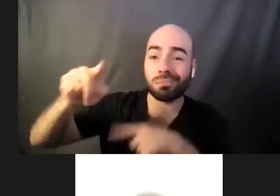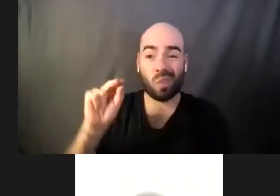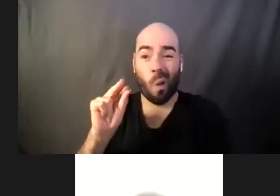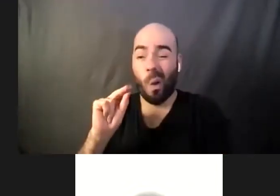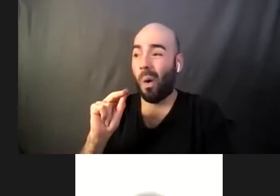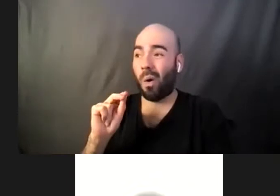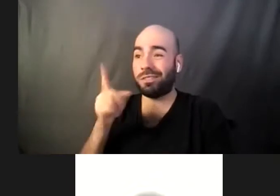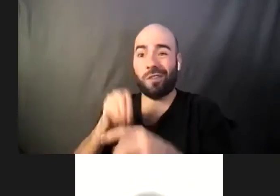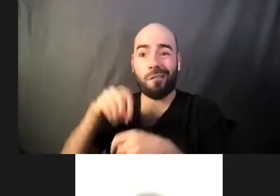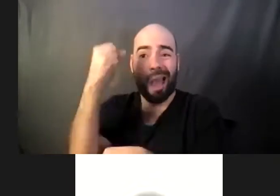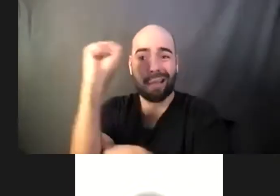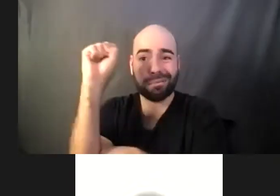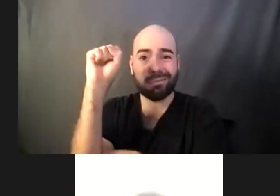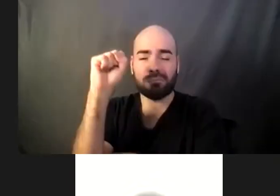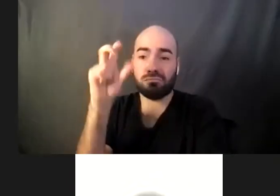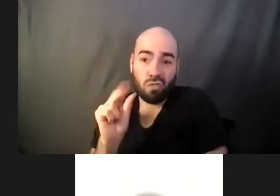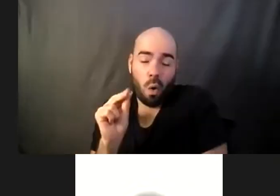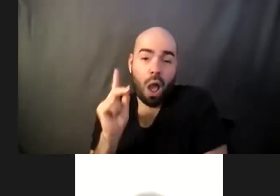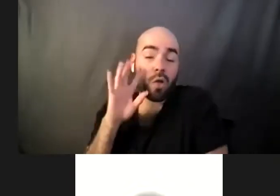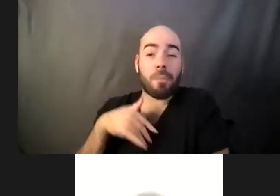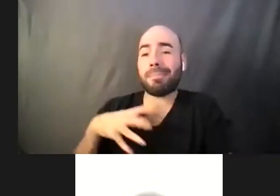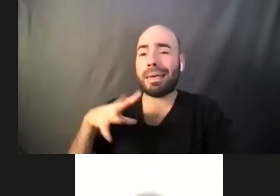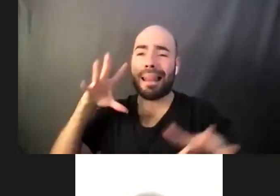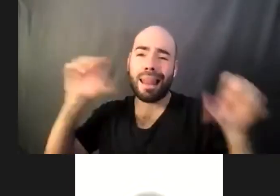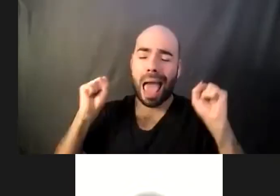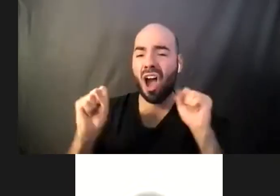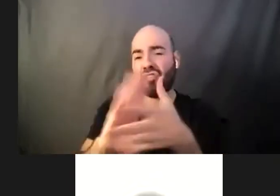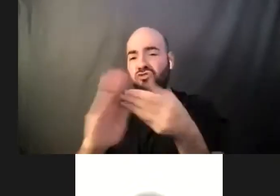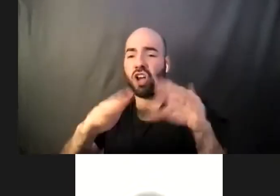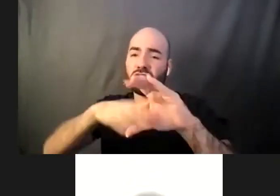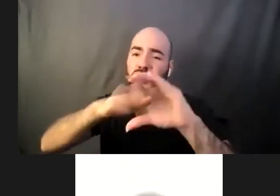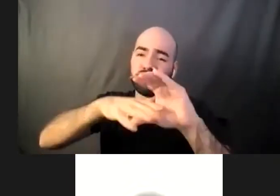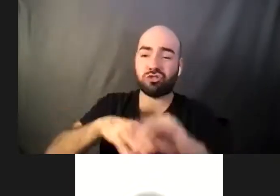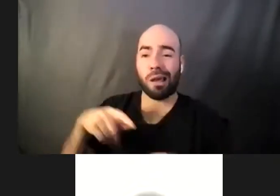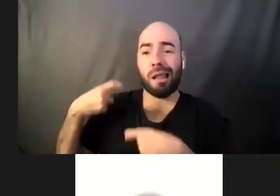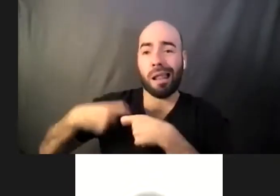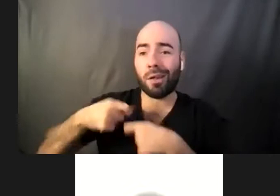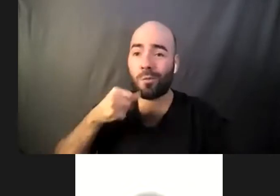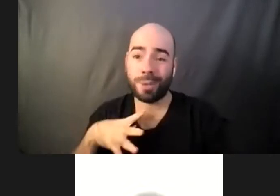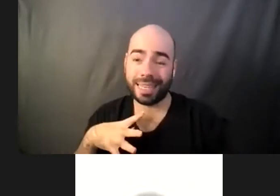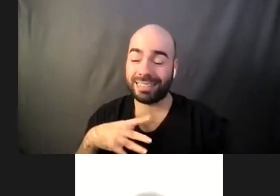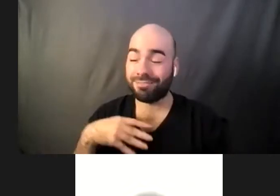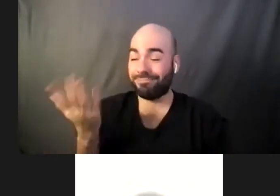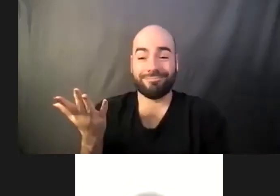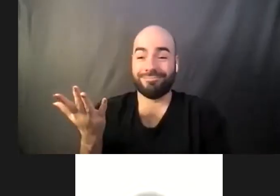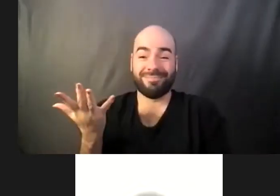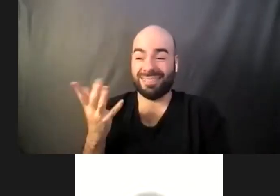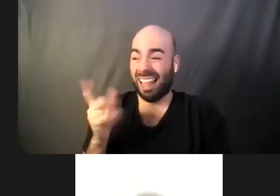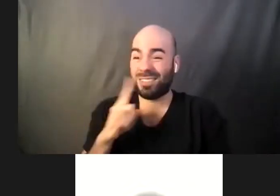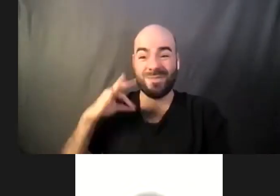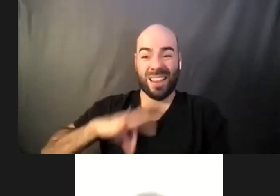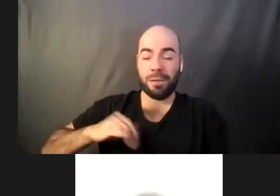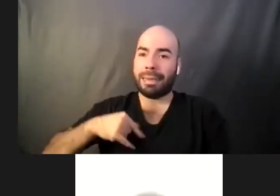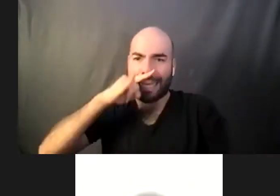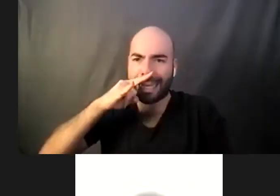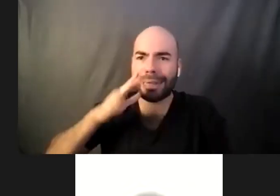period. I just knew that I was a loudmouth Latina and that it had to be good for something. know, since I was a kid, my dad